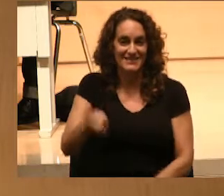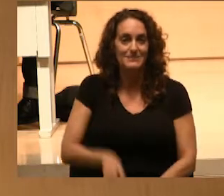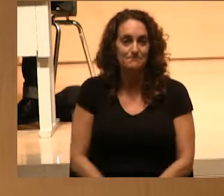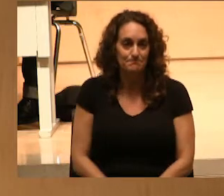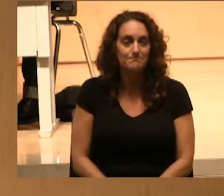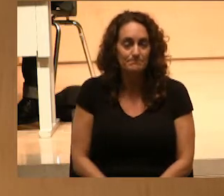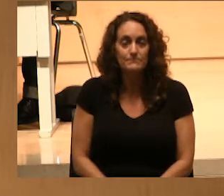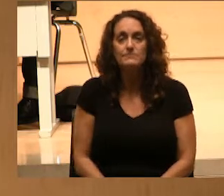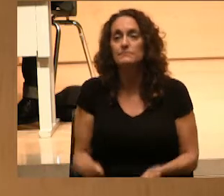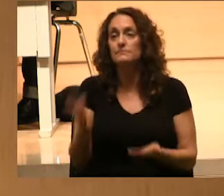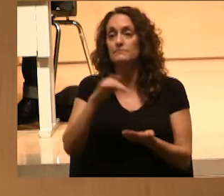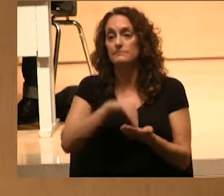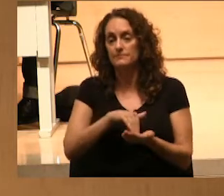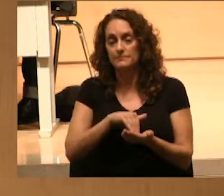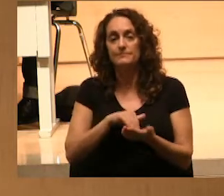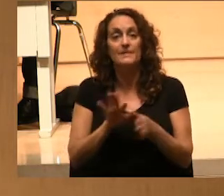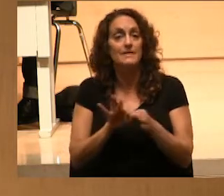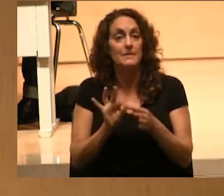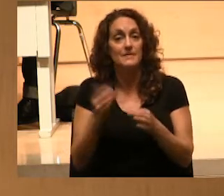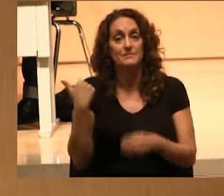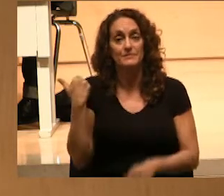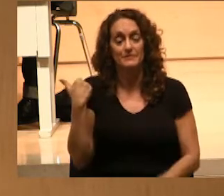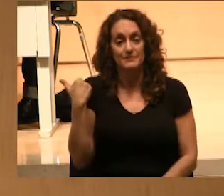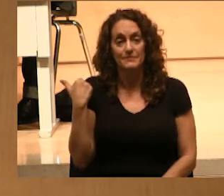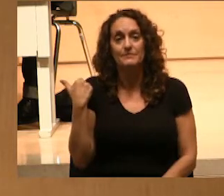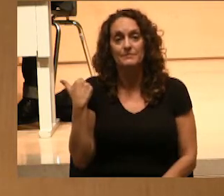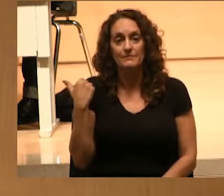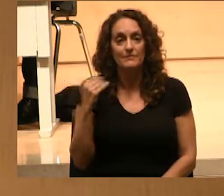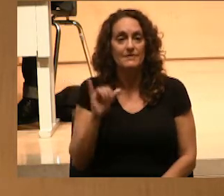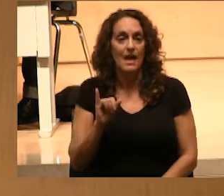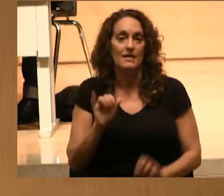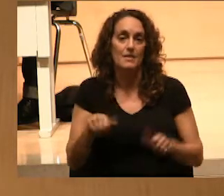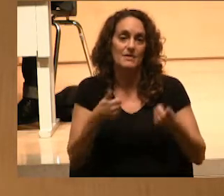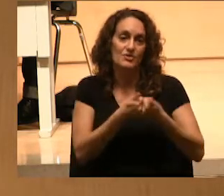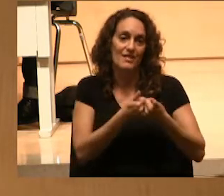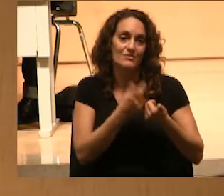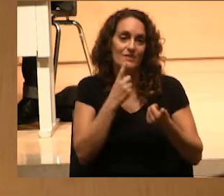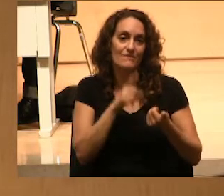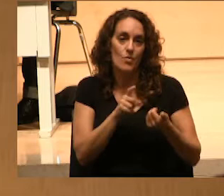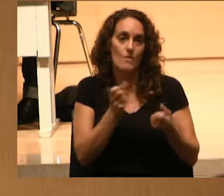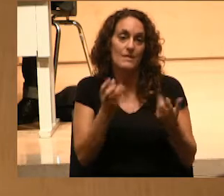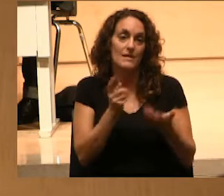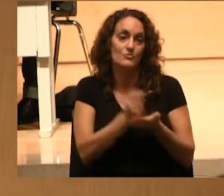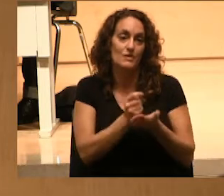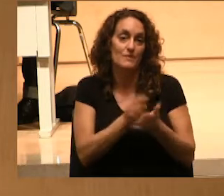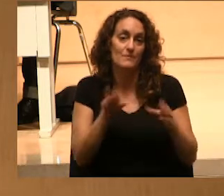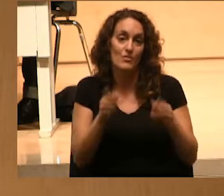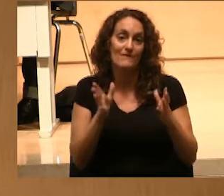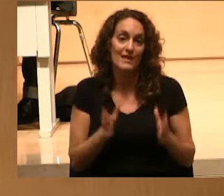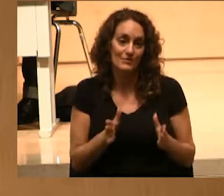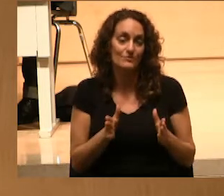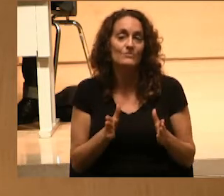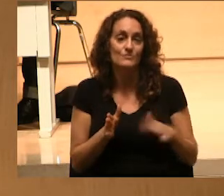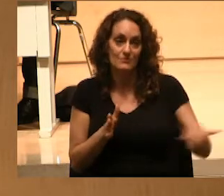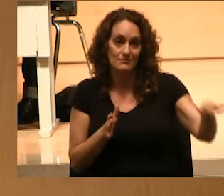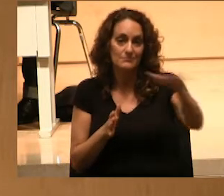But again, kind of what I was saying earlier, that's difficult for a lot of treatment providers to actually do, to